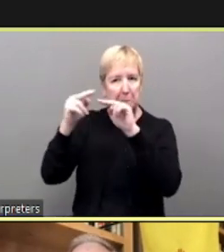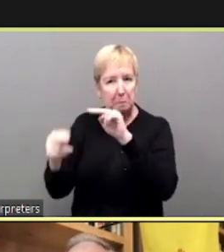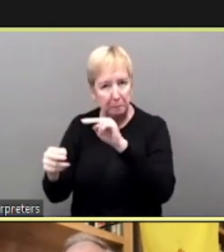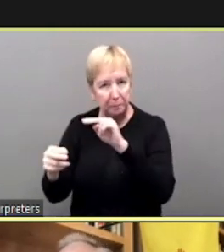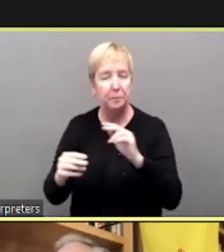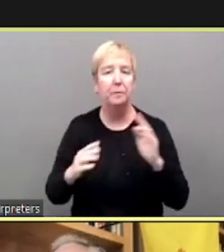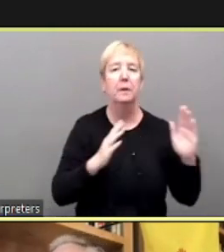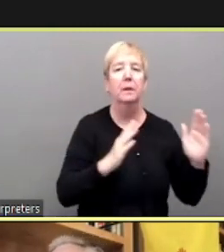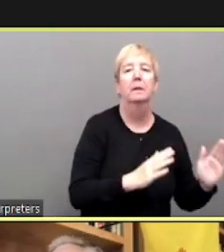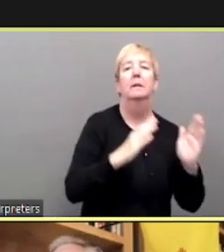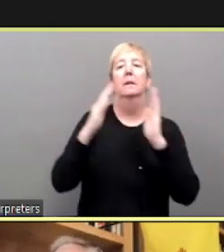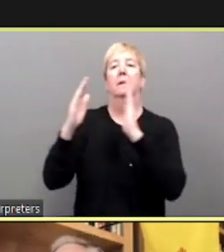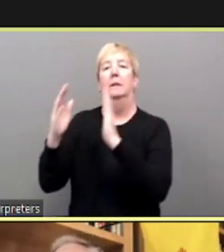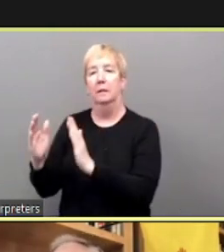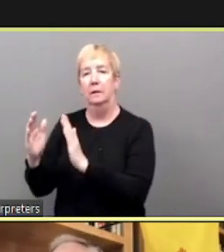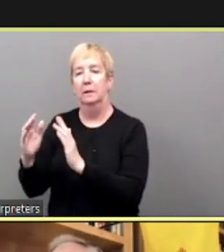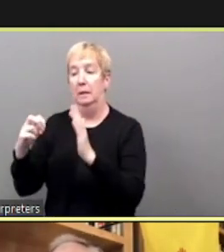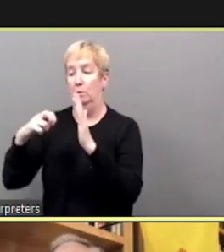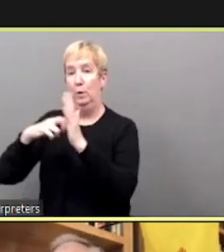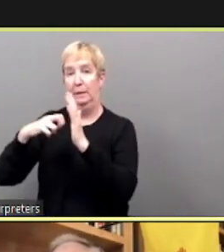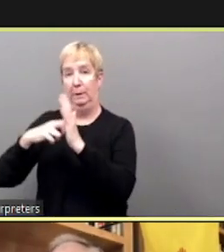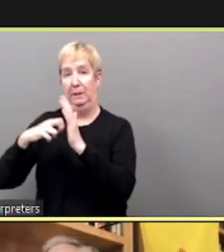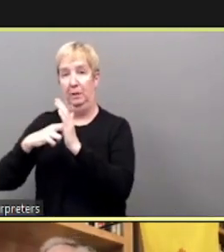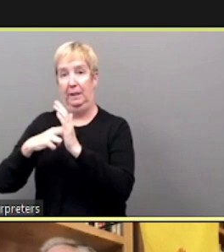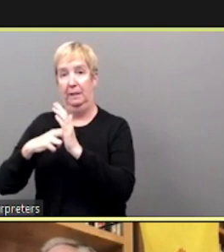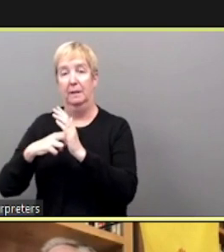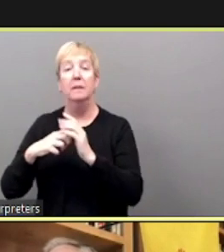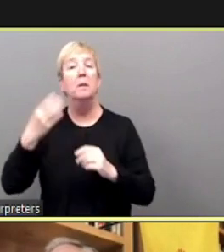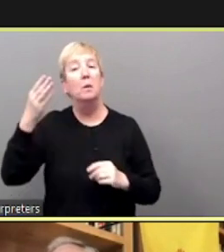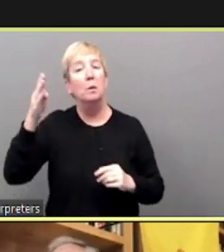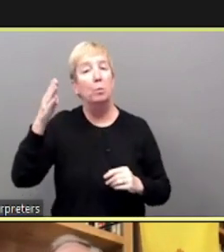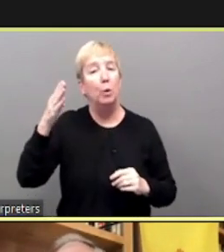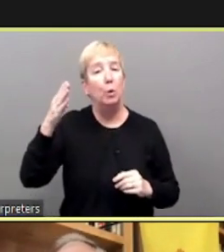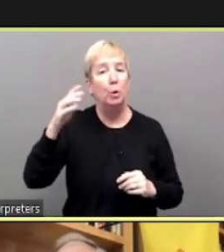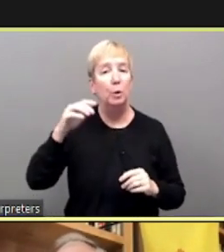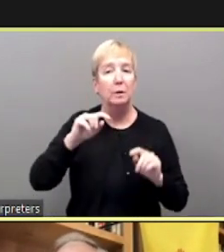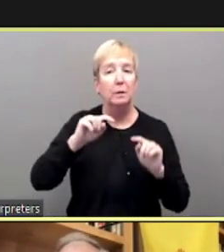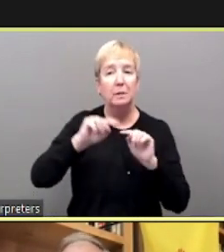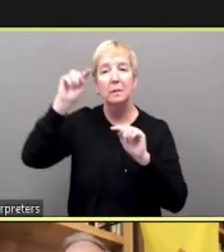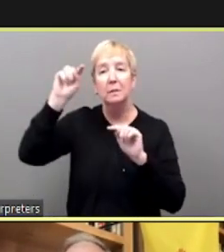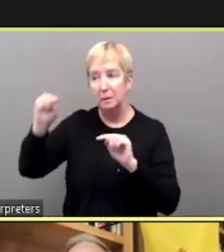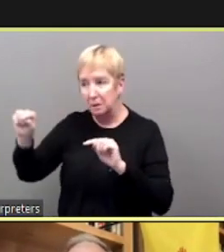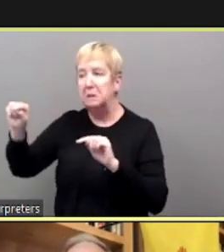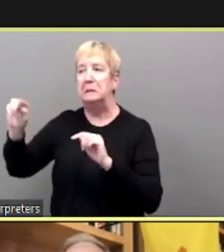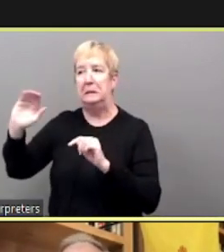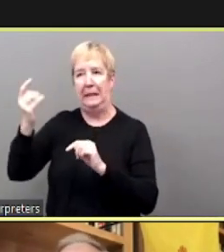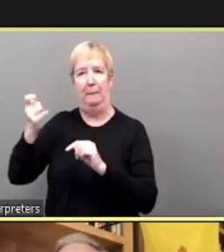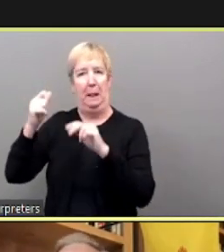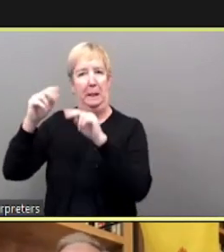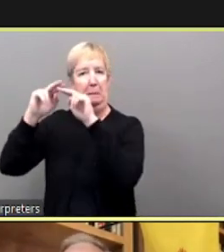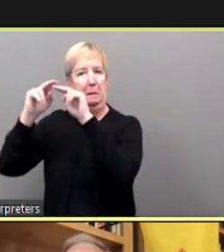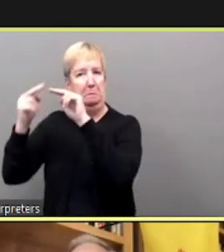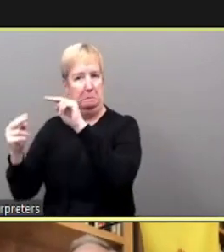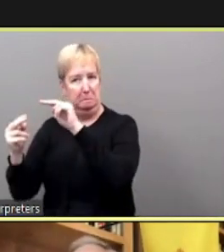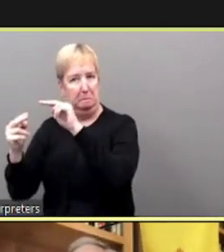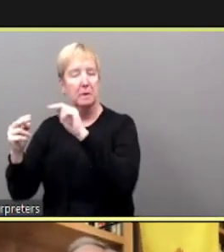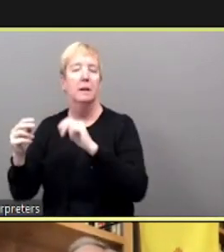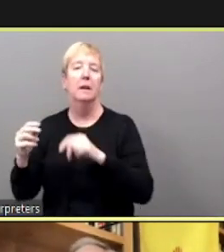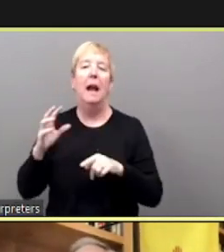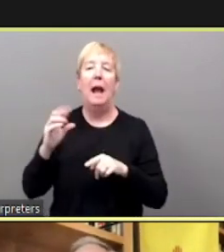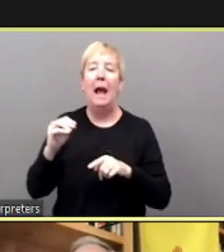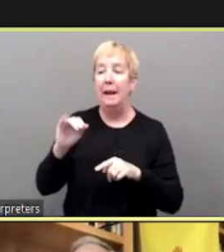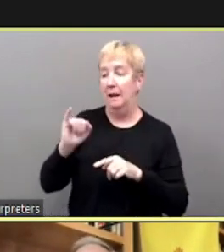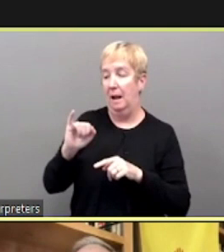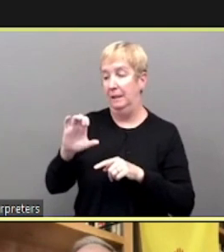projecting all hospitalizations in the blue graph with a slight downward trend, and ICU hospitalizations